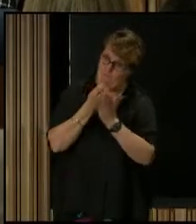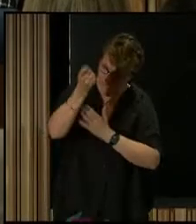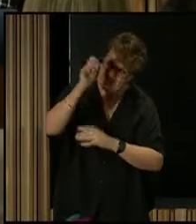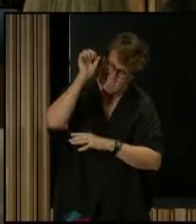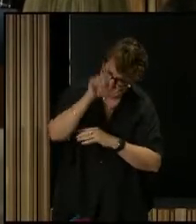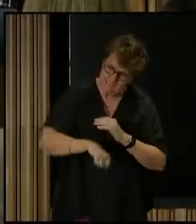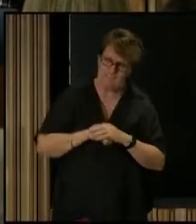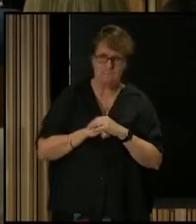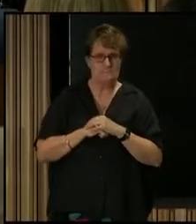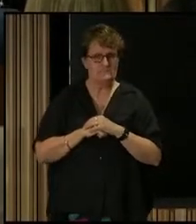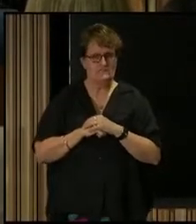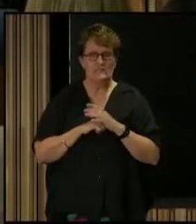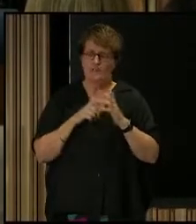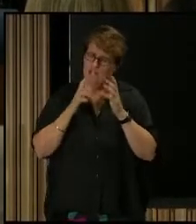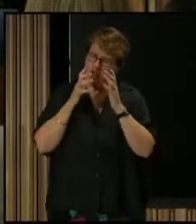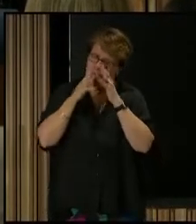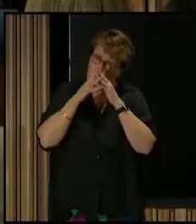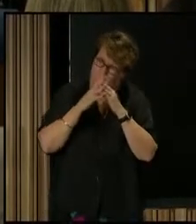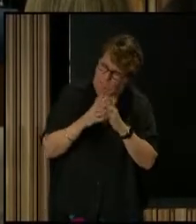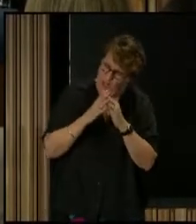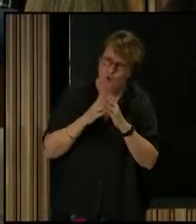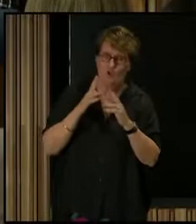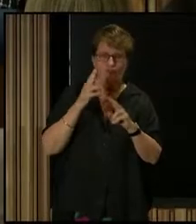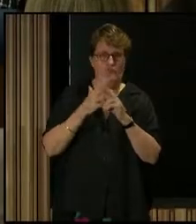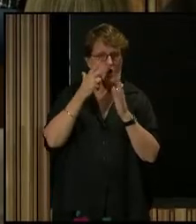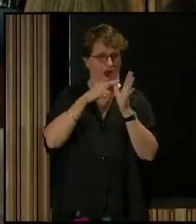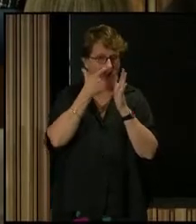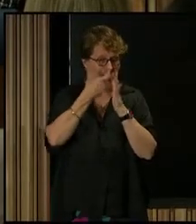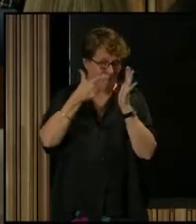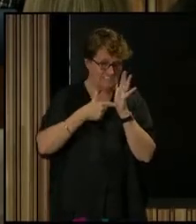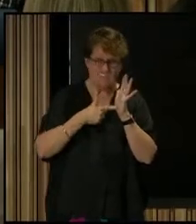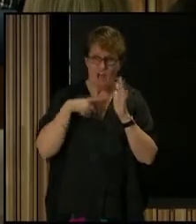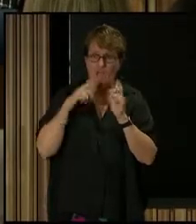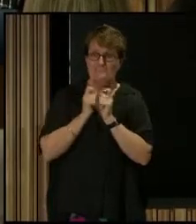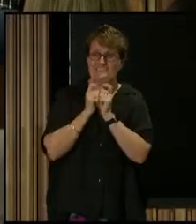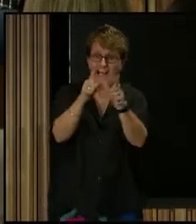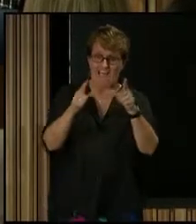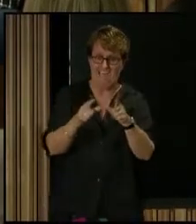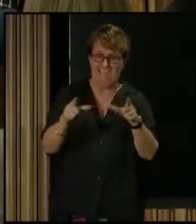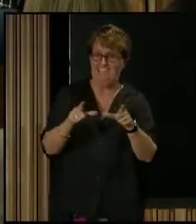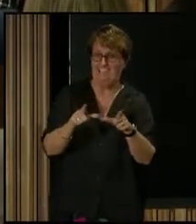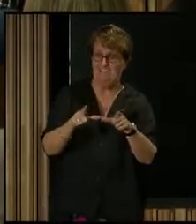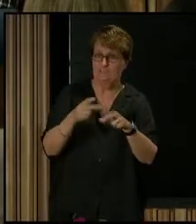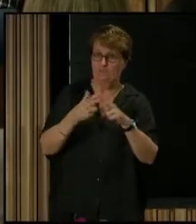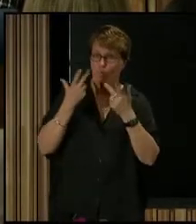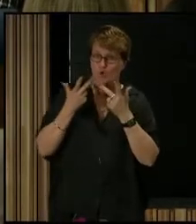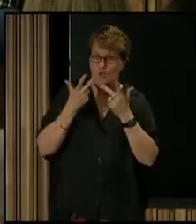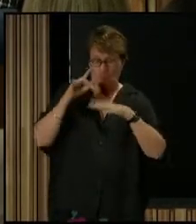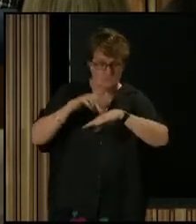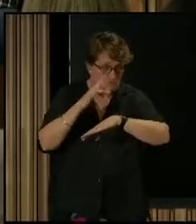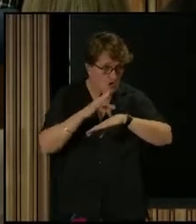is monetary value to art, especially if I'm selling tickets to a show on the back of a song. But